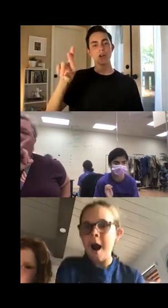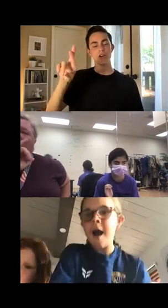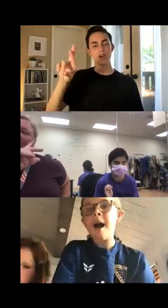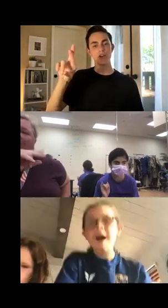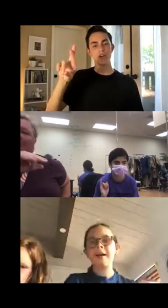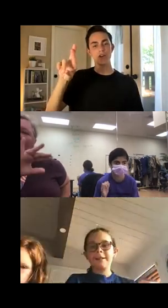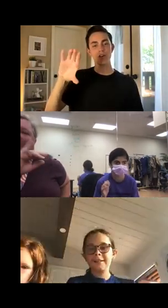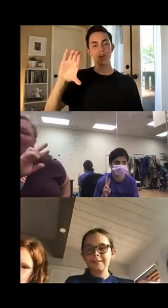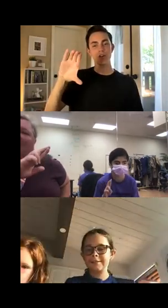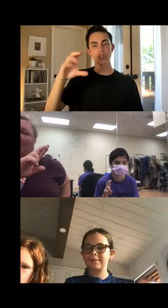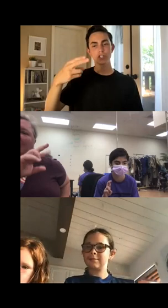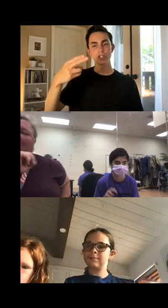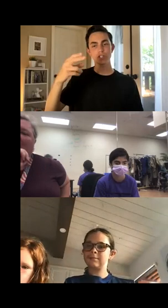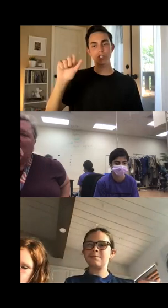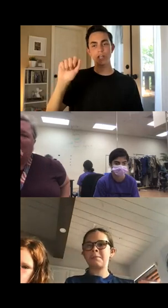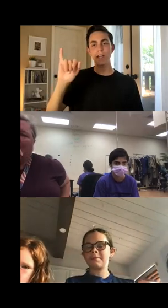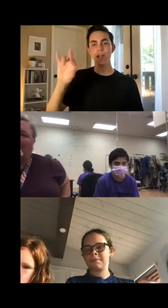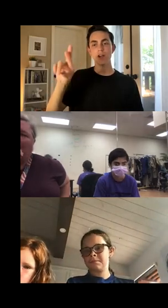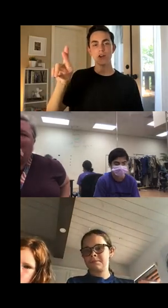Chair.